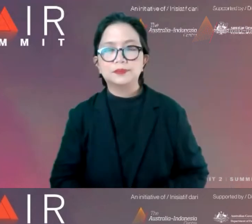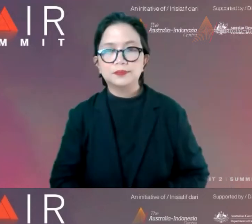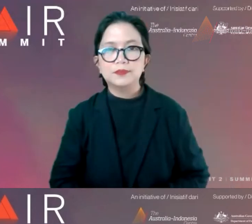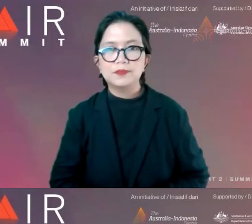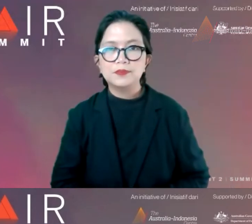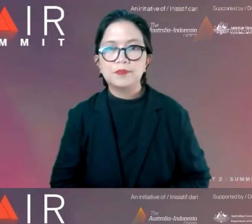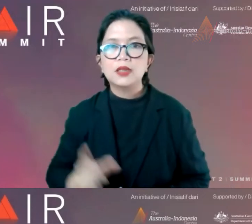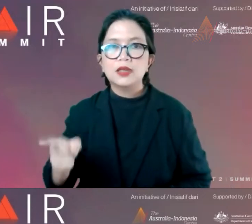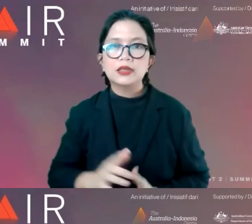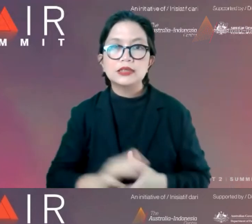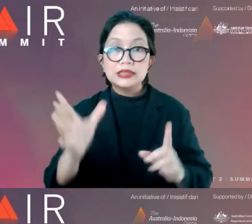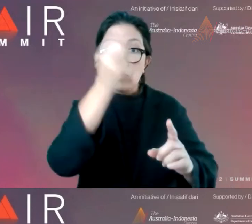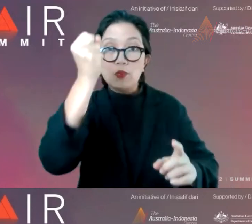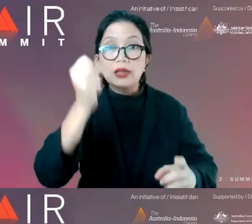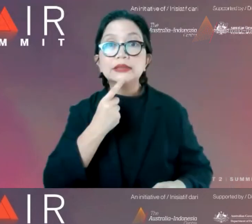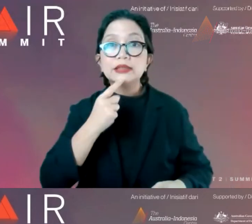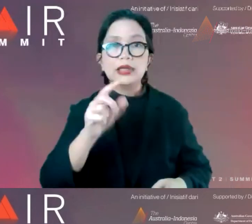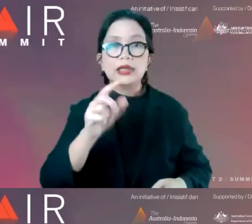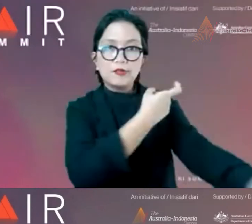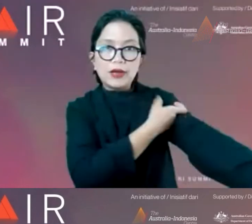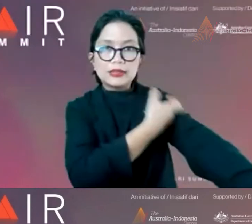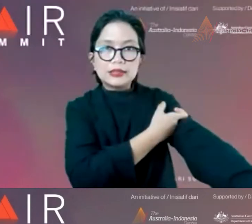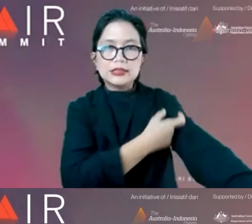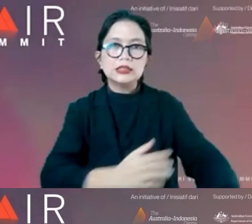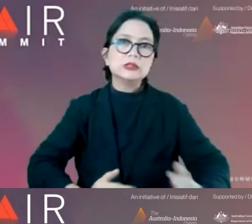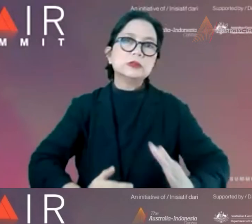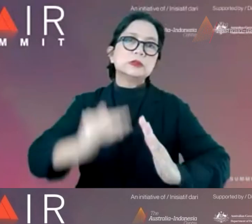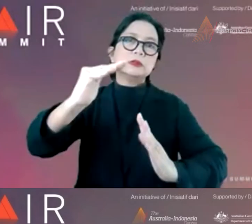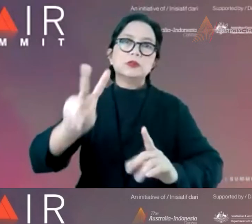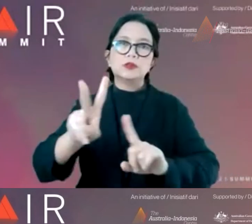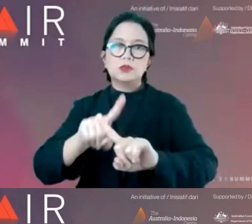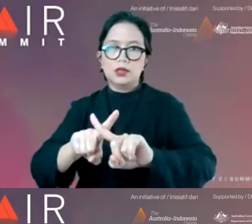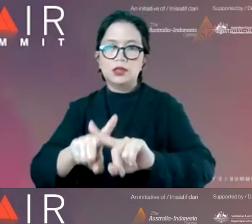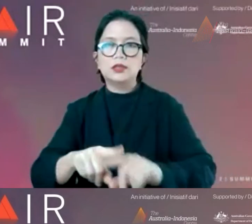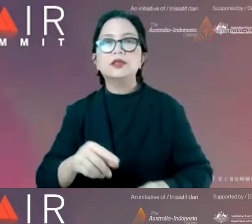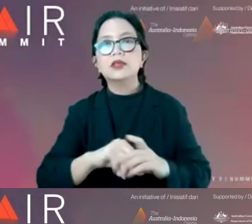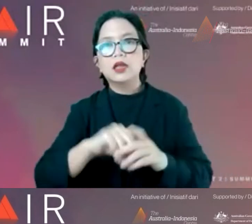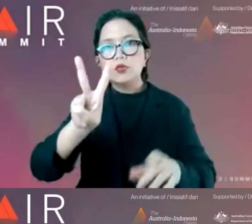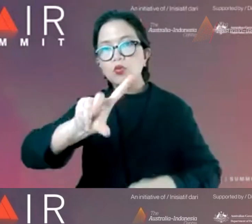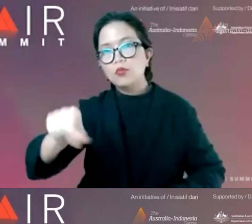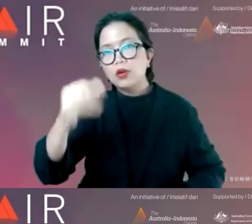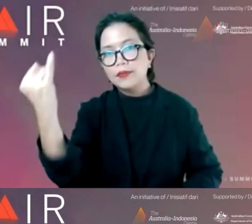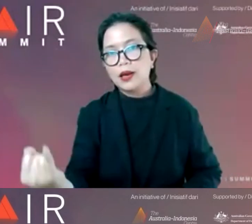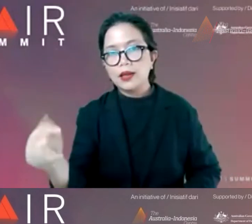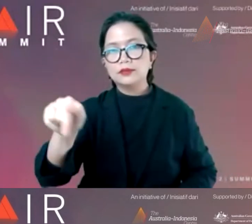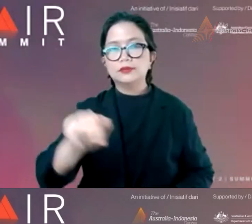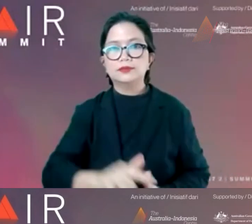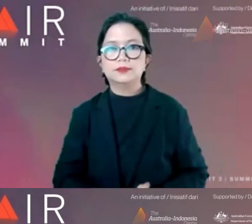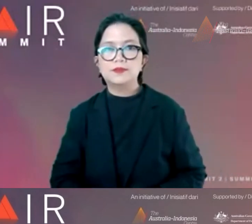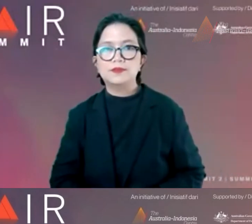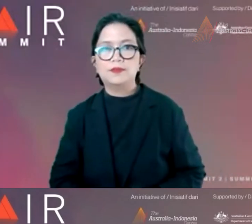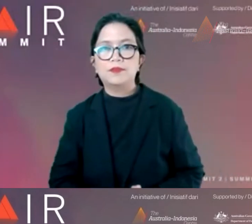doubled in last 2 months. Yes, more people become aware about